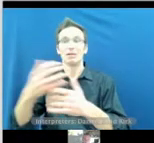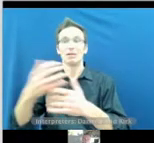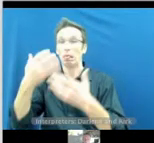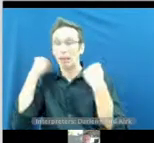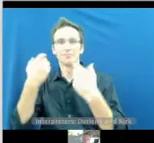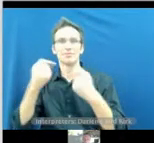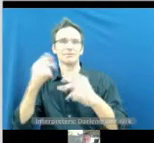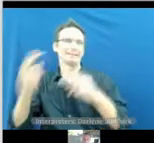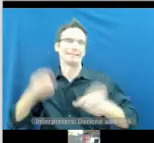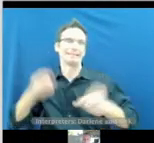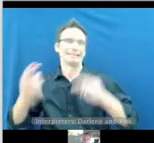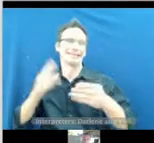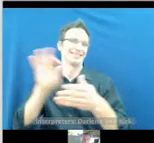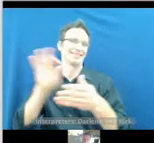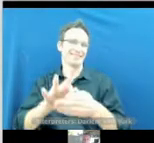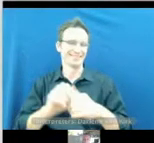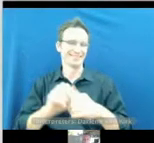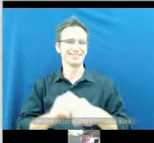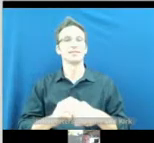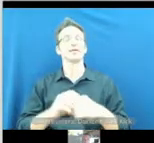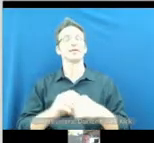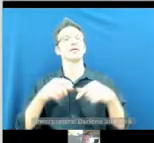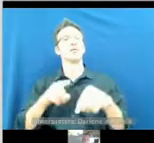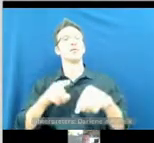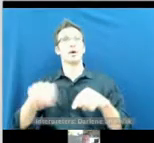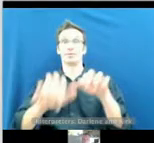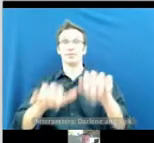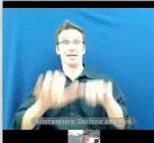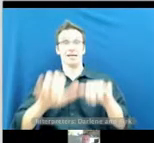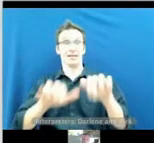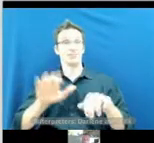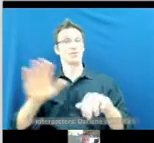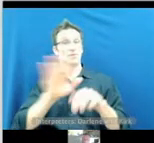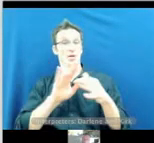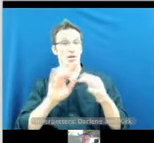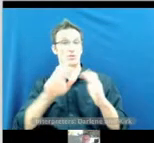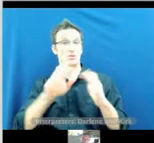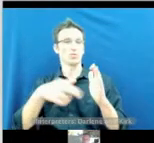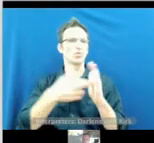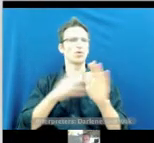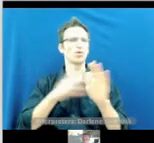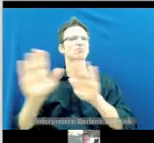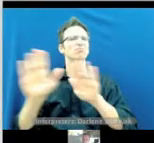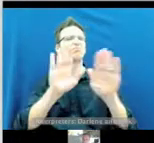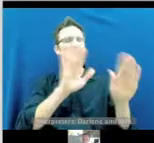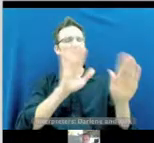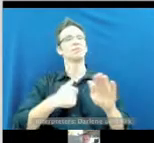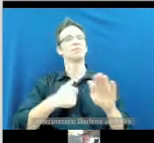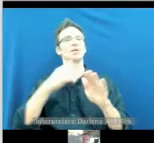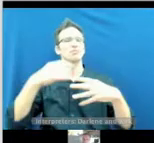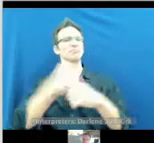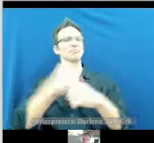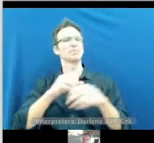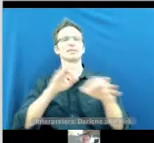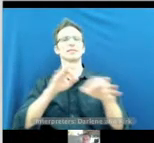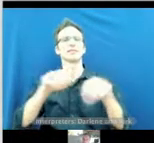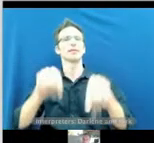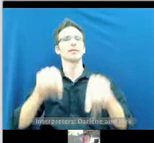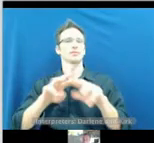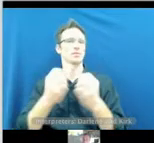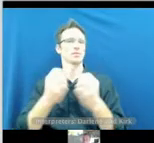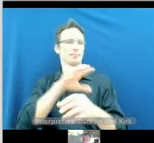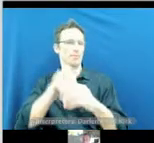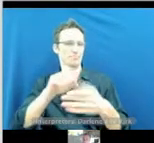Well, while you use that text chat box, let me go ahead and talk about what I was aiming to cover this evening. Here on the screen is an